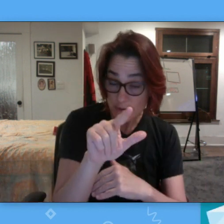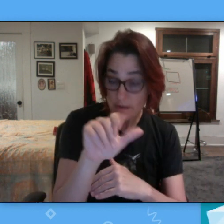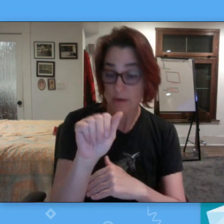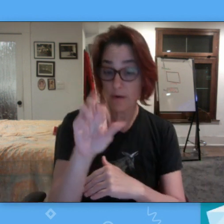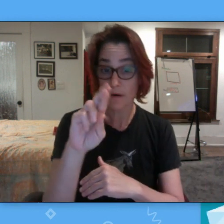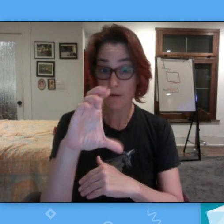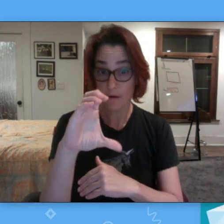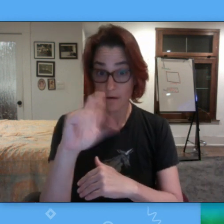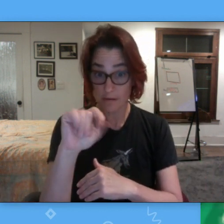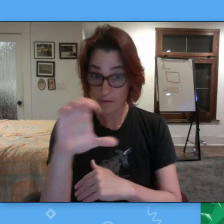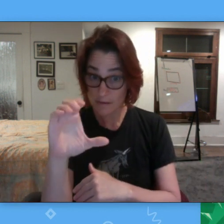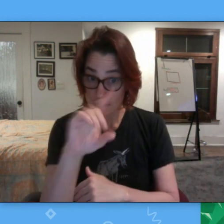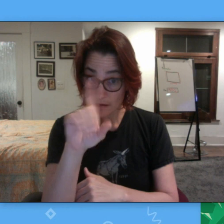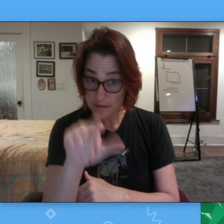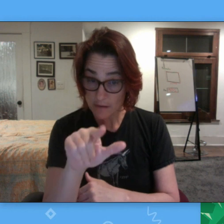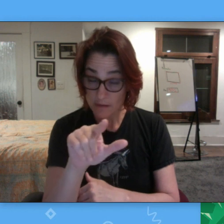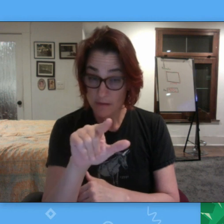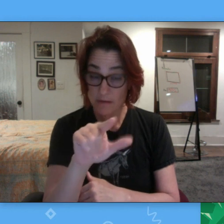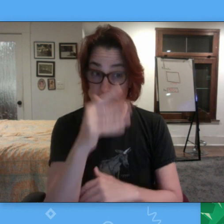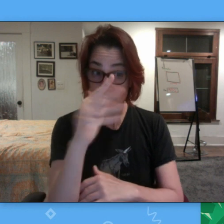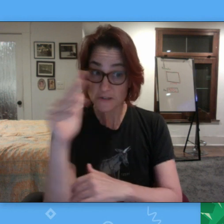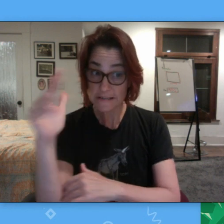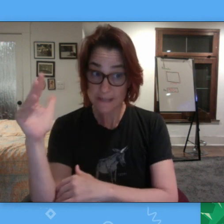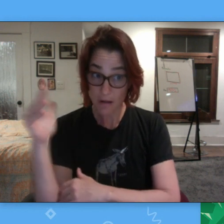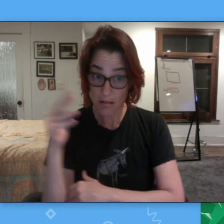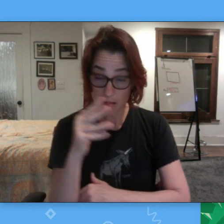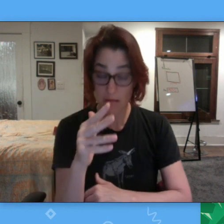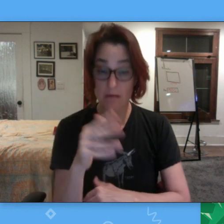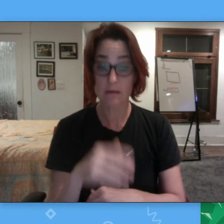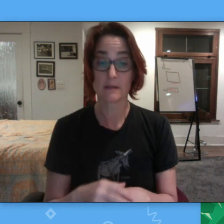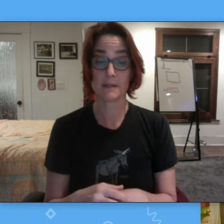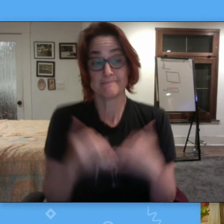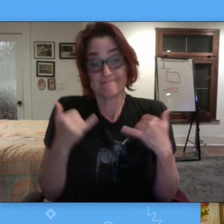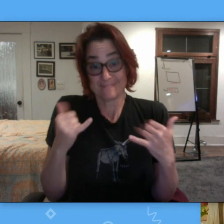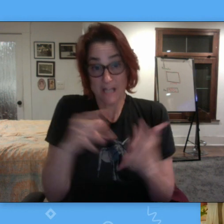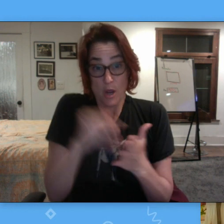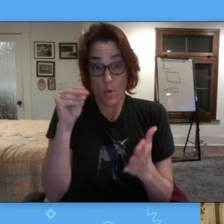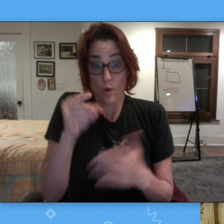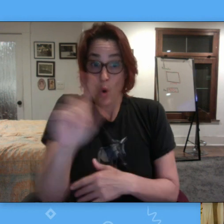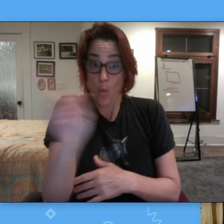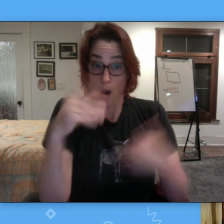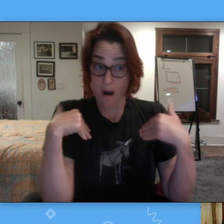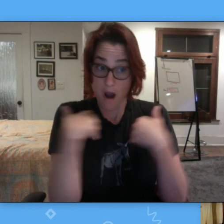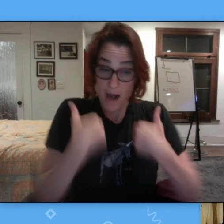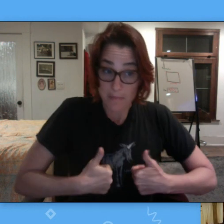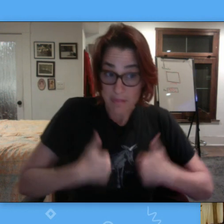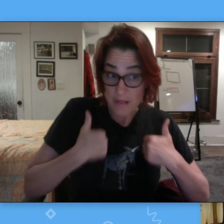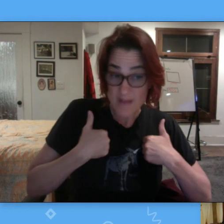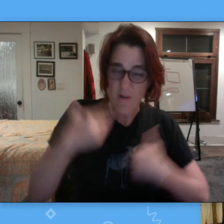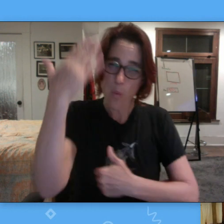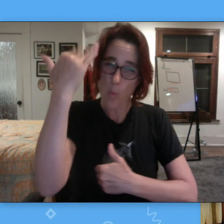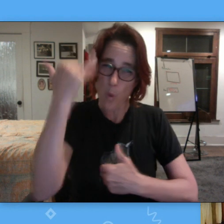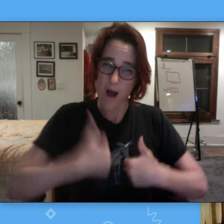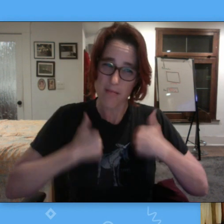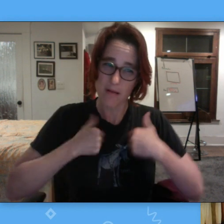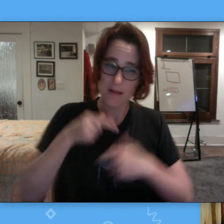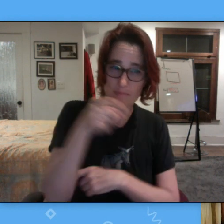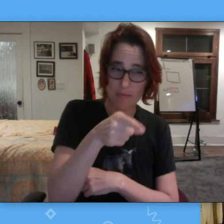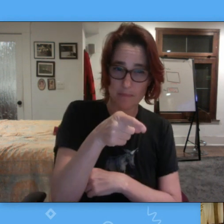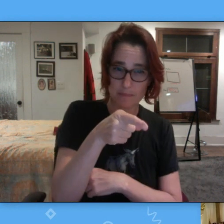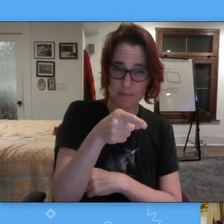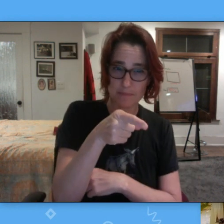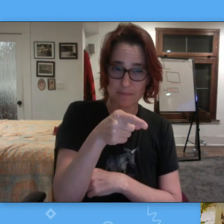The Arctic? The jungle? Today we'll learn where animals live and why they live